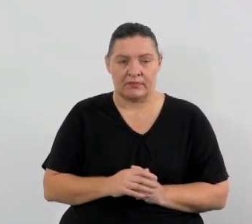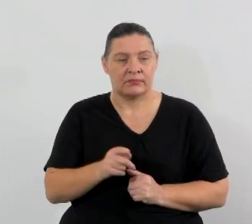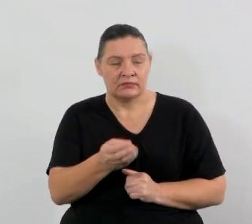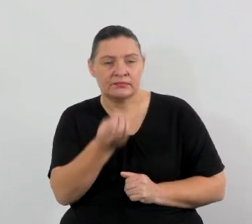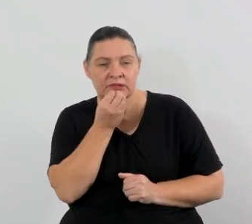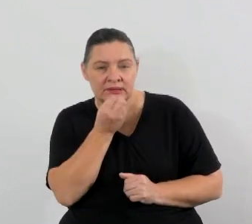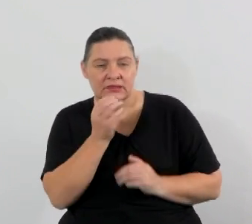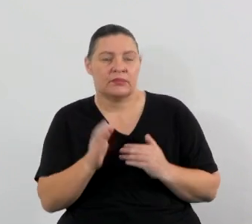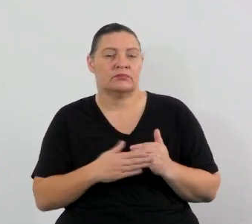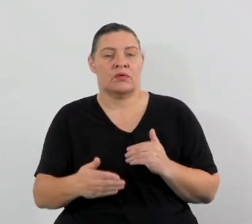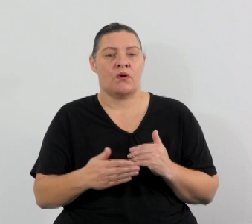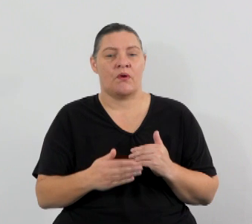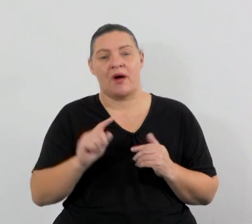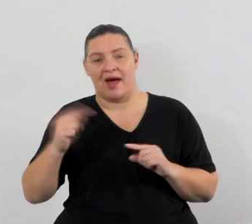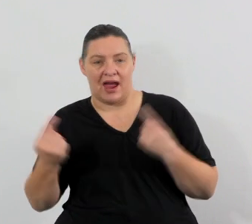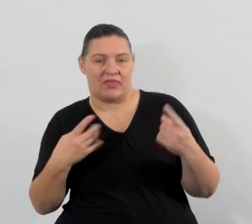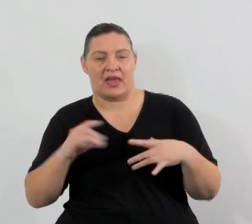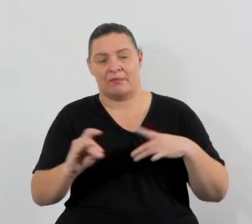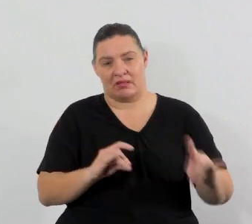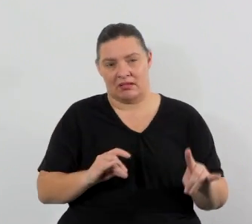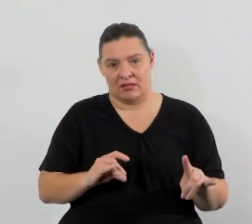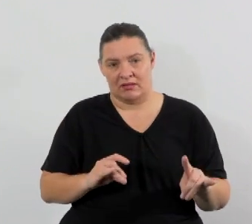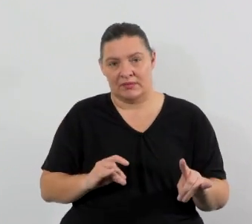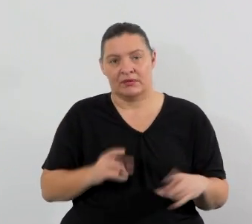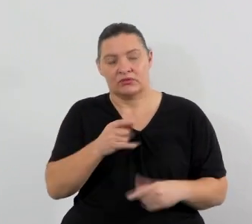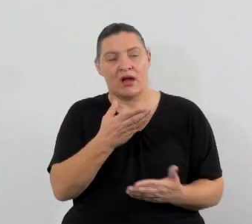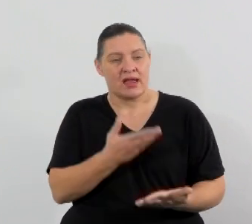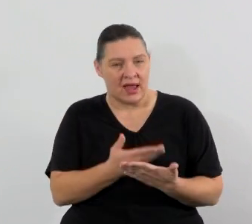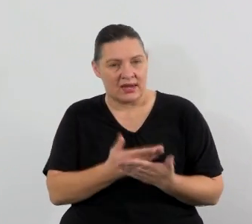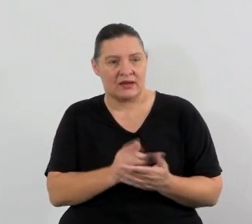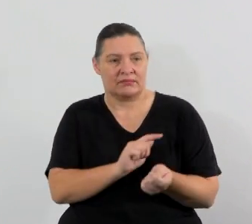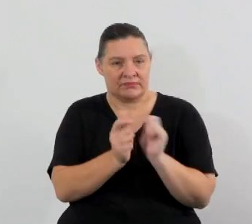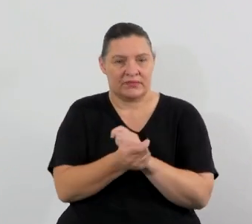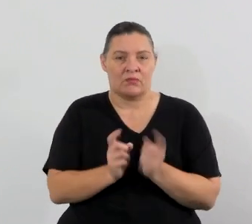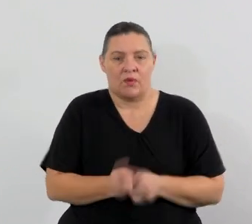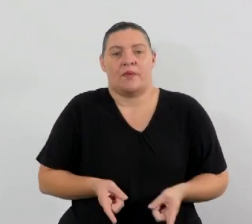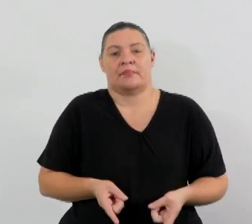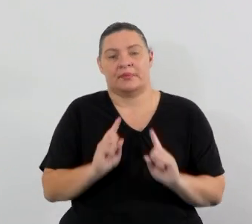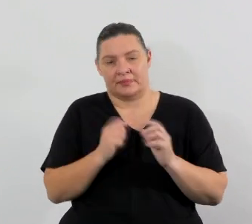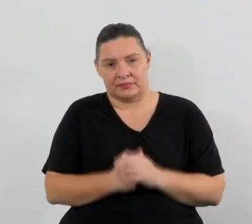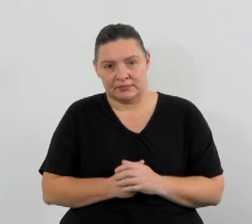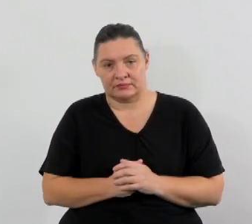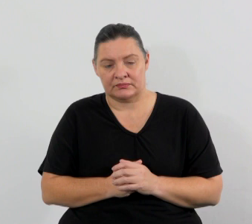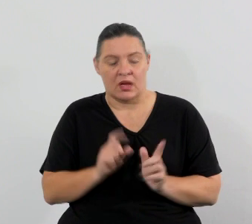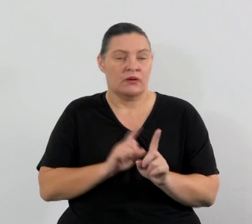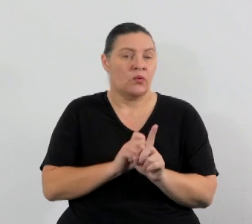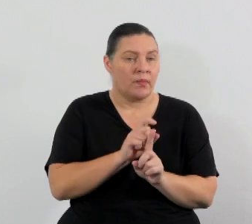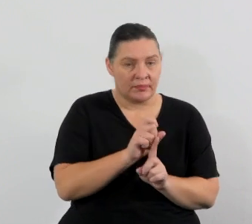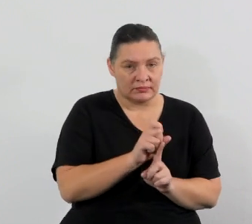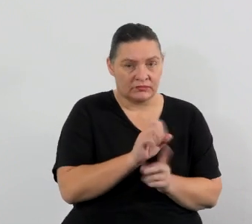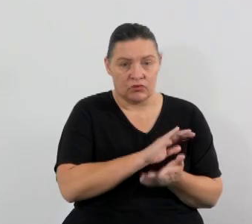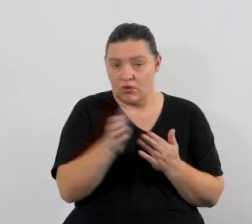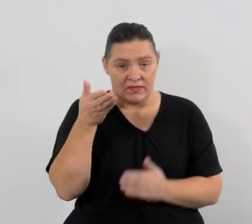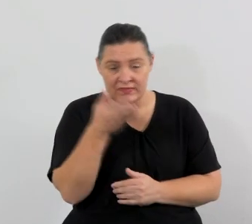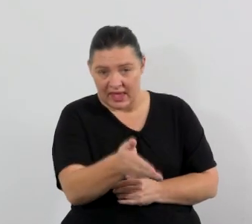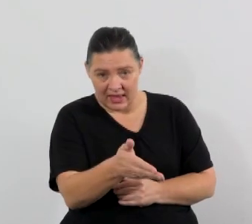So they eat more of other animals which will also become endangered. So the Mopani worms, if they